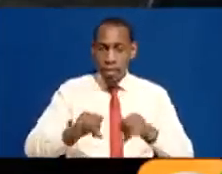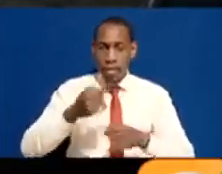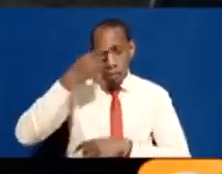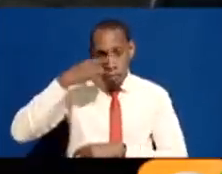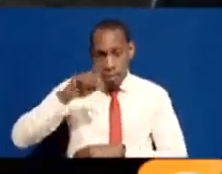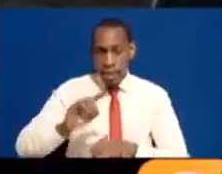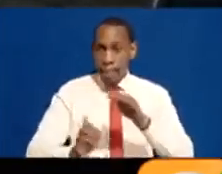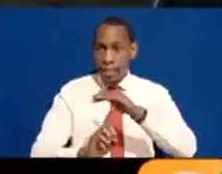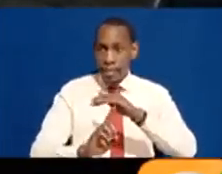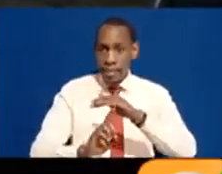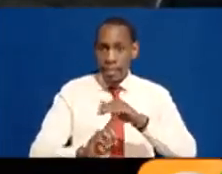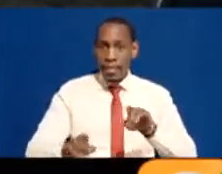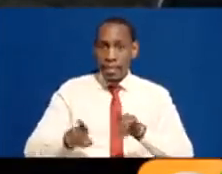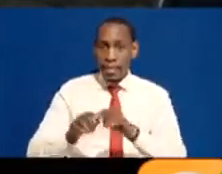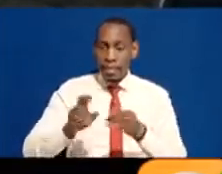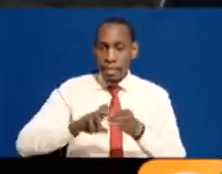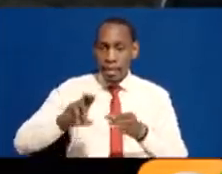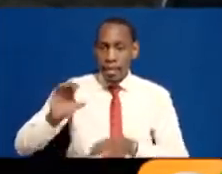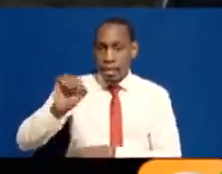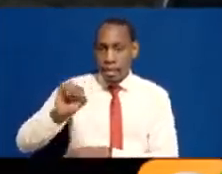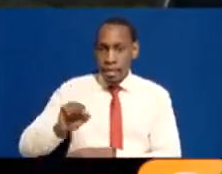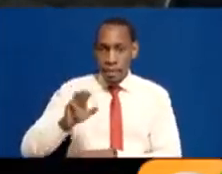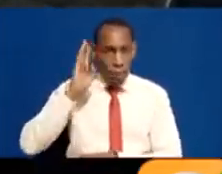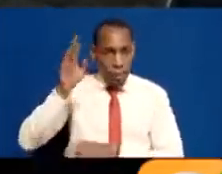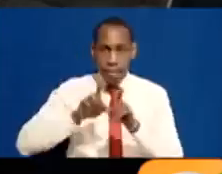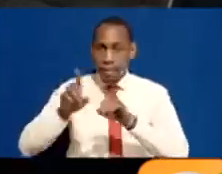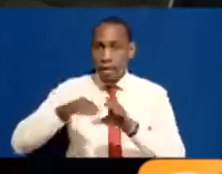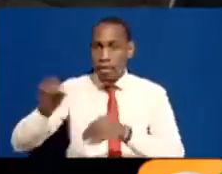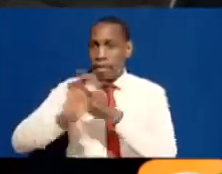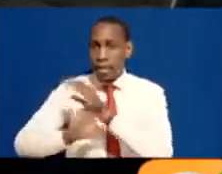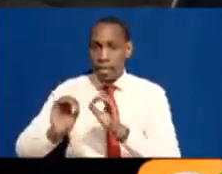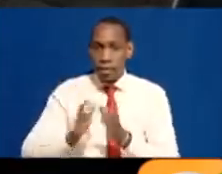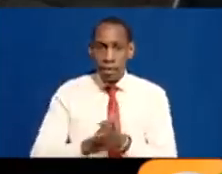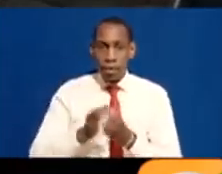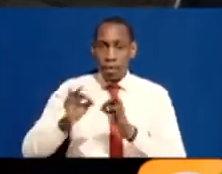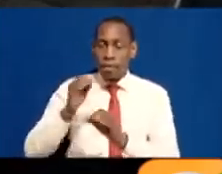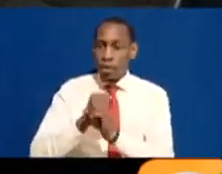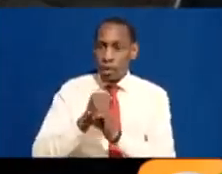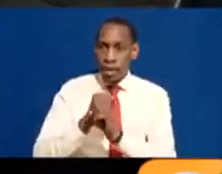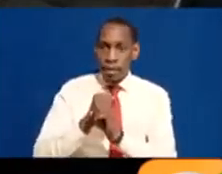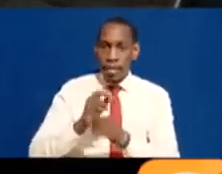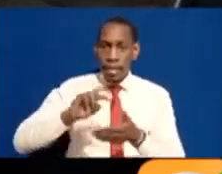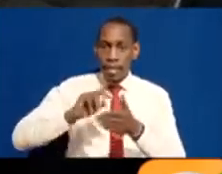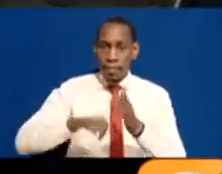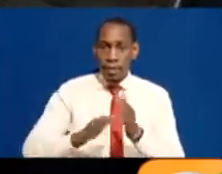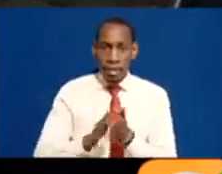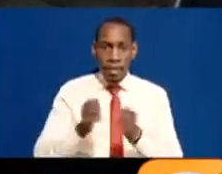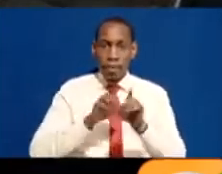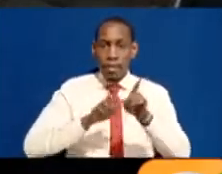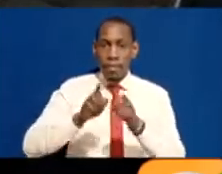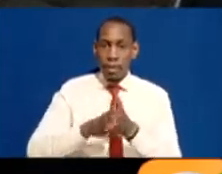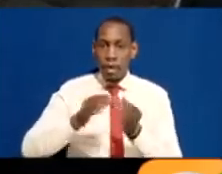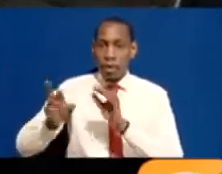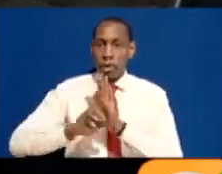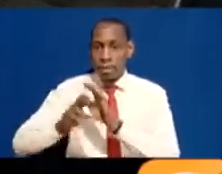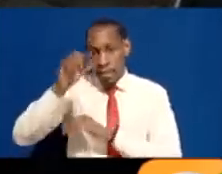policies for their ministries, that exiting CSs shall not travel out of the country on official duty, meaning they cannot travel to